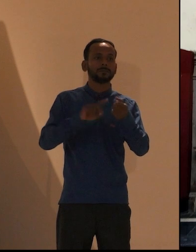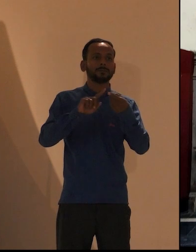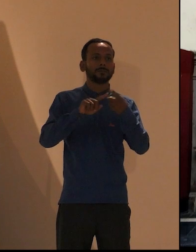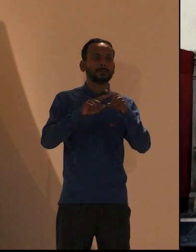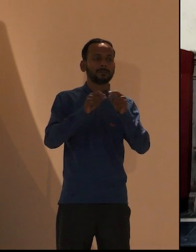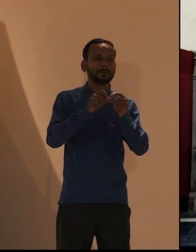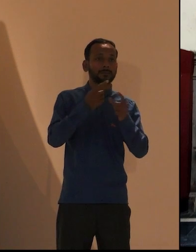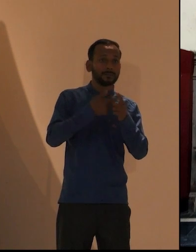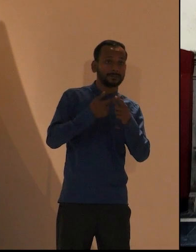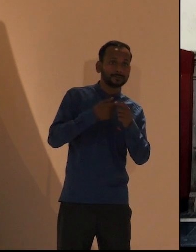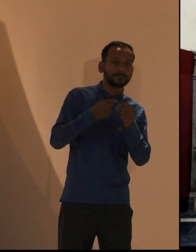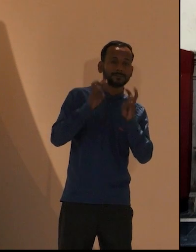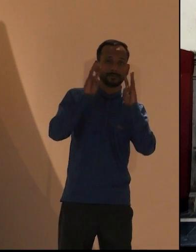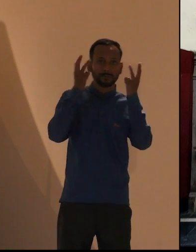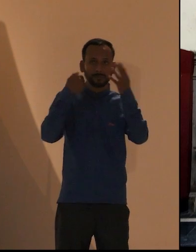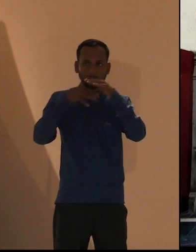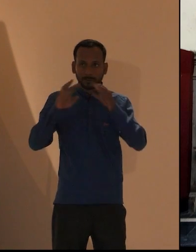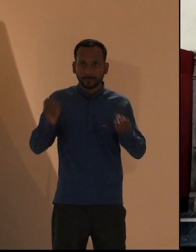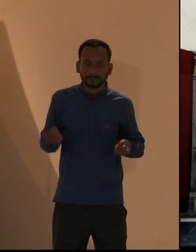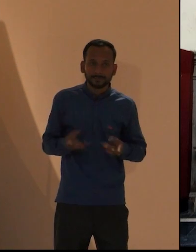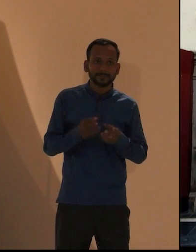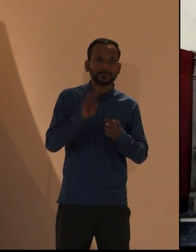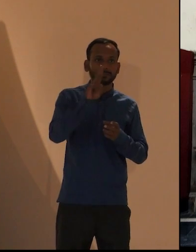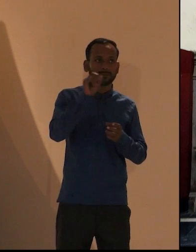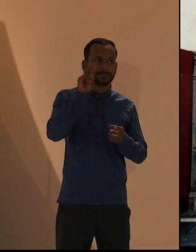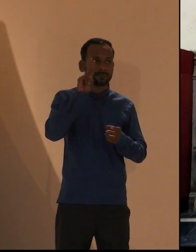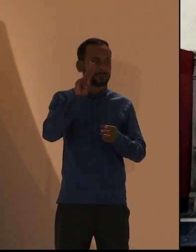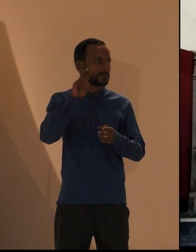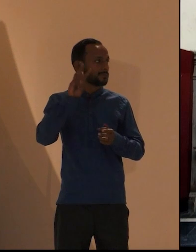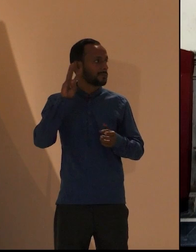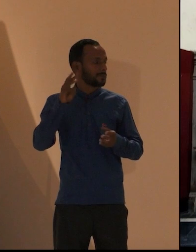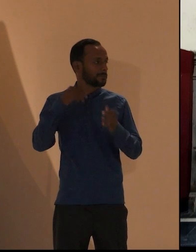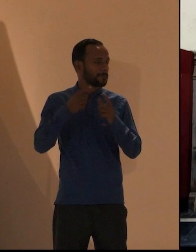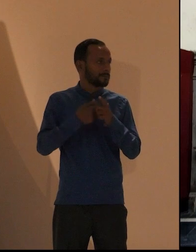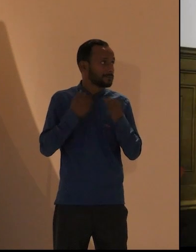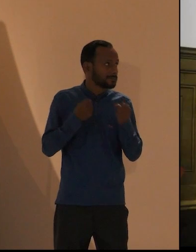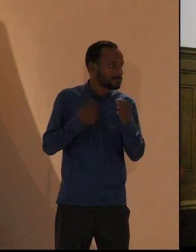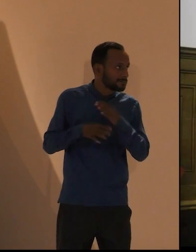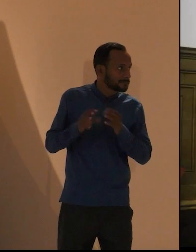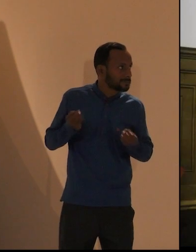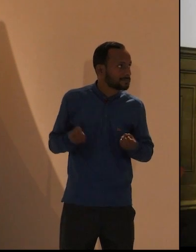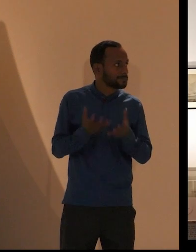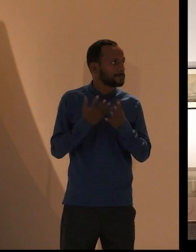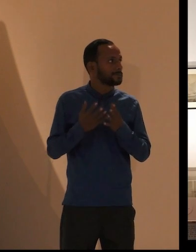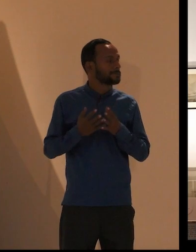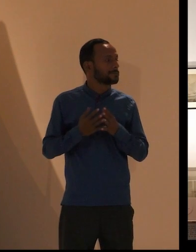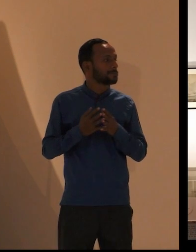January 2021, it was thought that the presence of statues